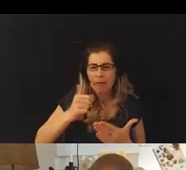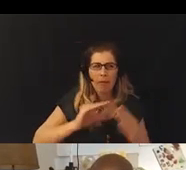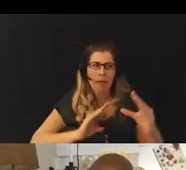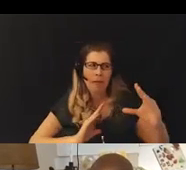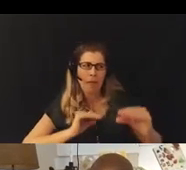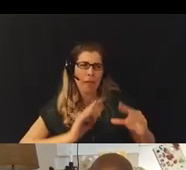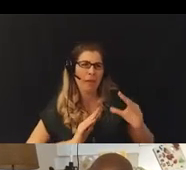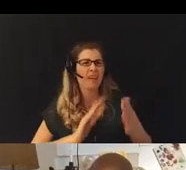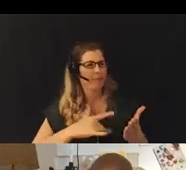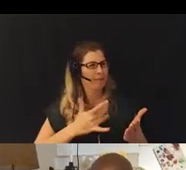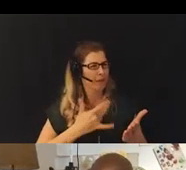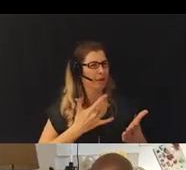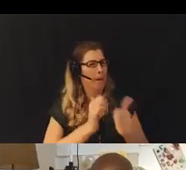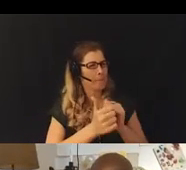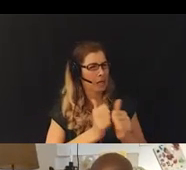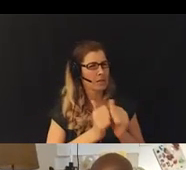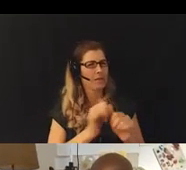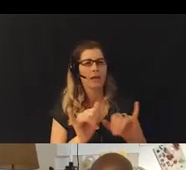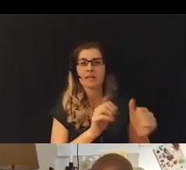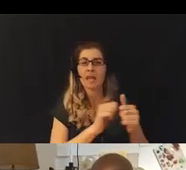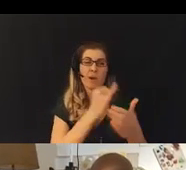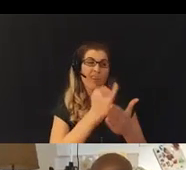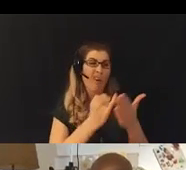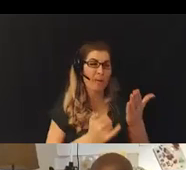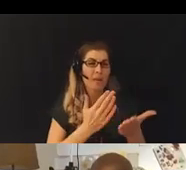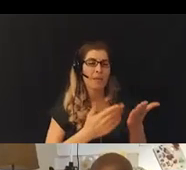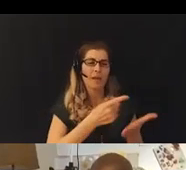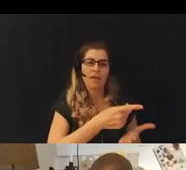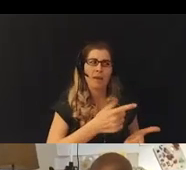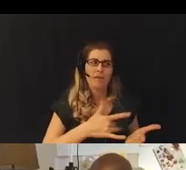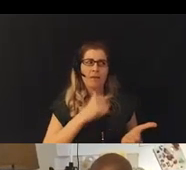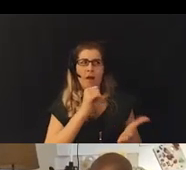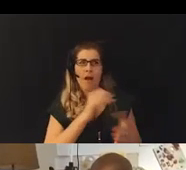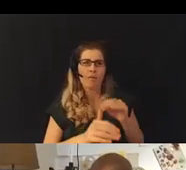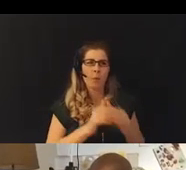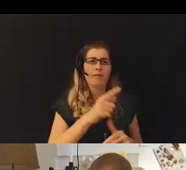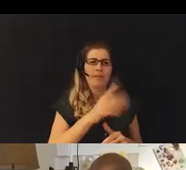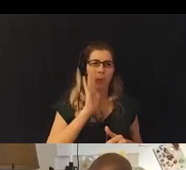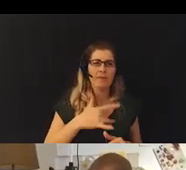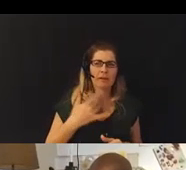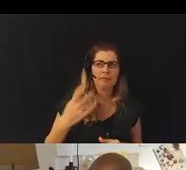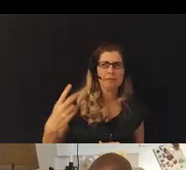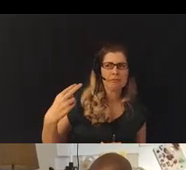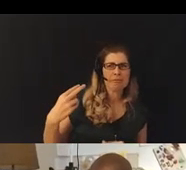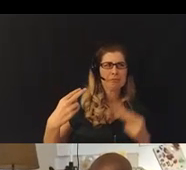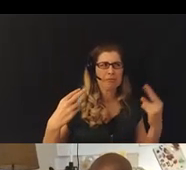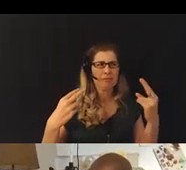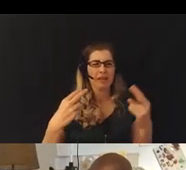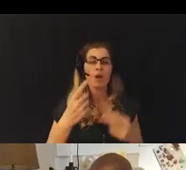enough, especially in materials and mediums and classes where maybe they're not comfortable with. I will share in Baltimore